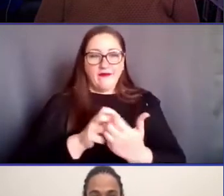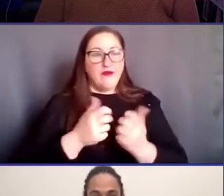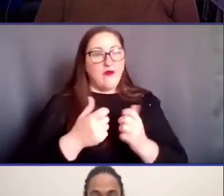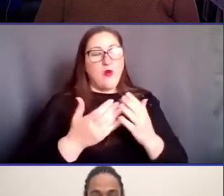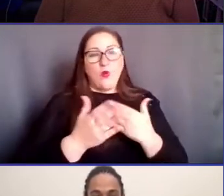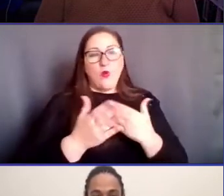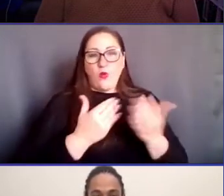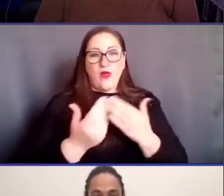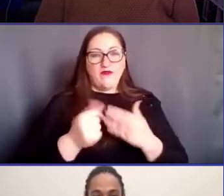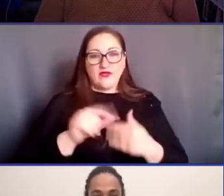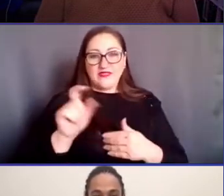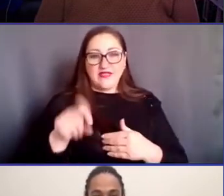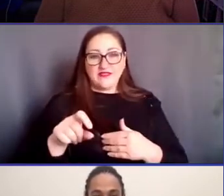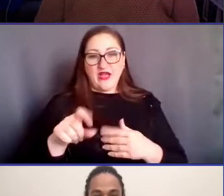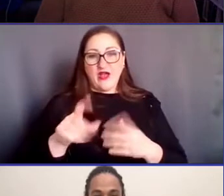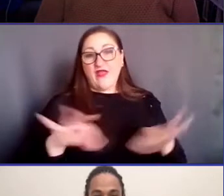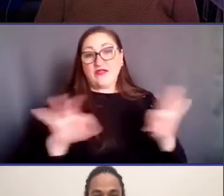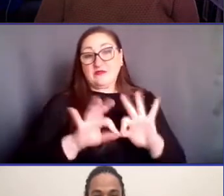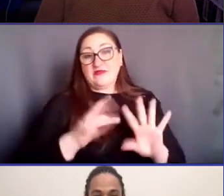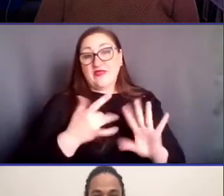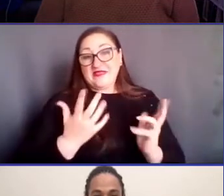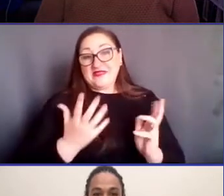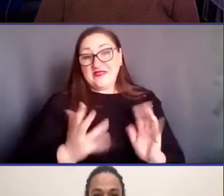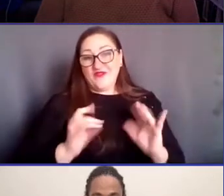me. And that's all I have for right now.